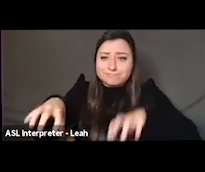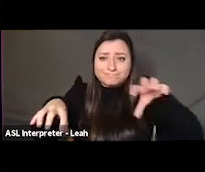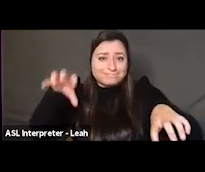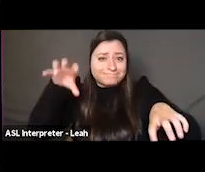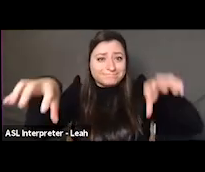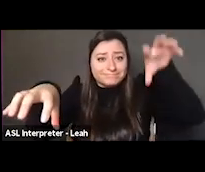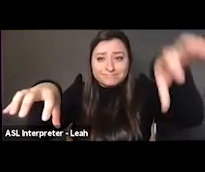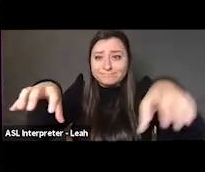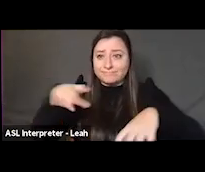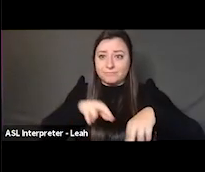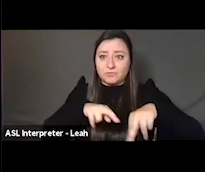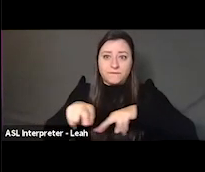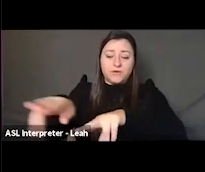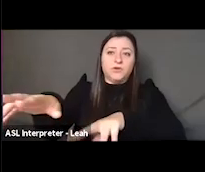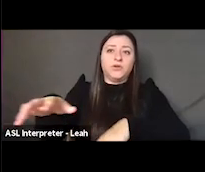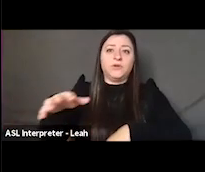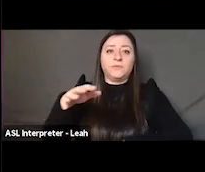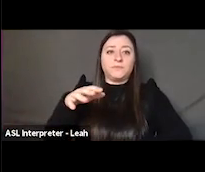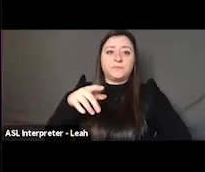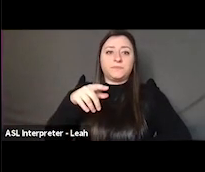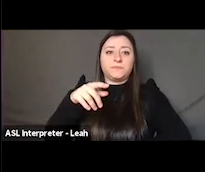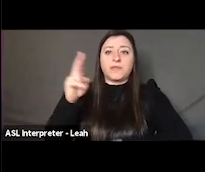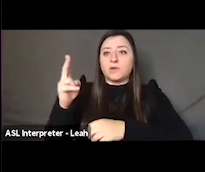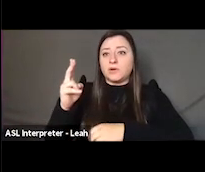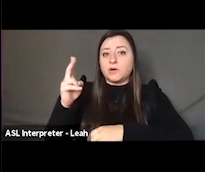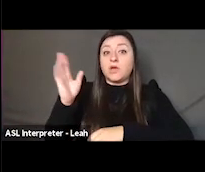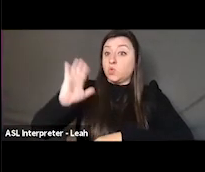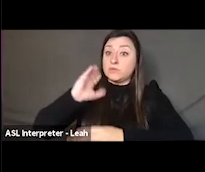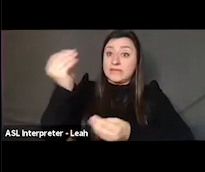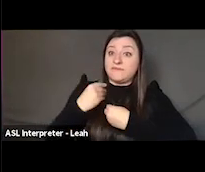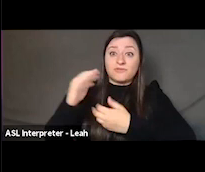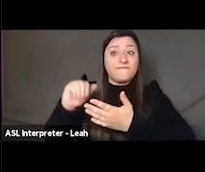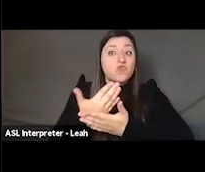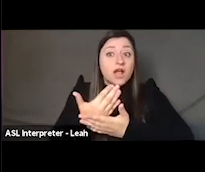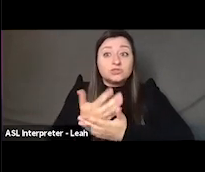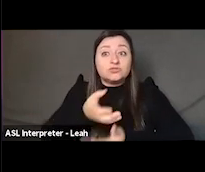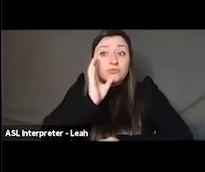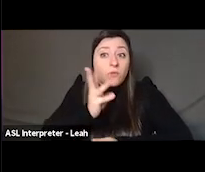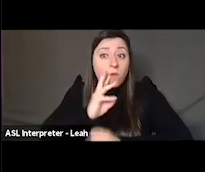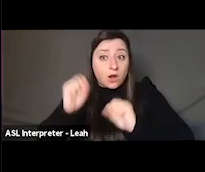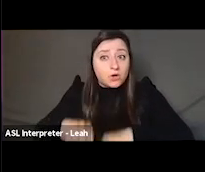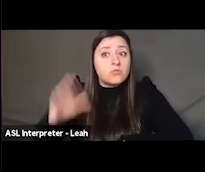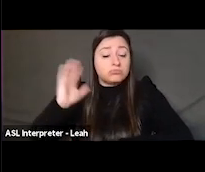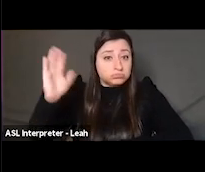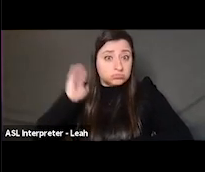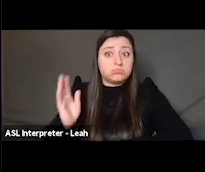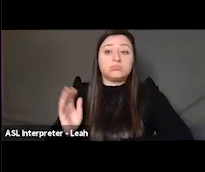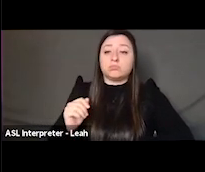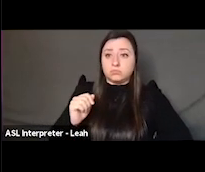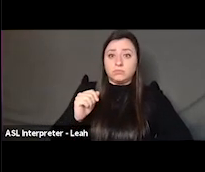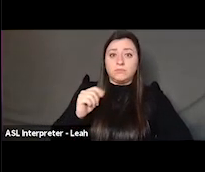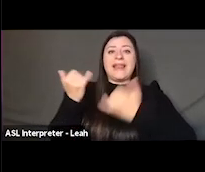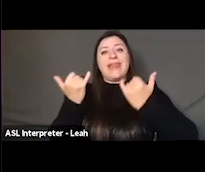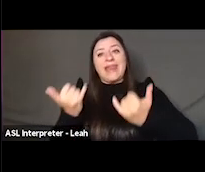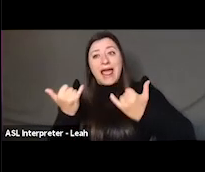And used to supply us with, you know, fresh drinking water for the city of Beirut. And now in the city, it's being